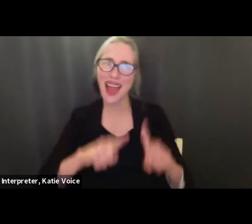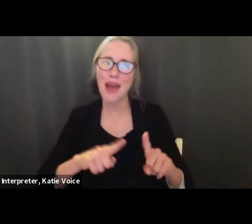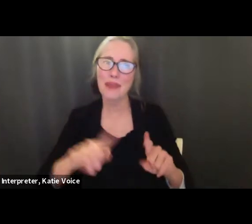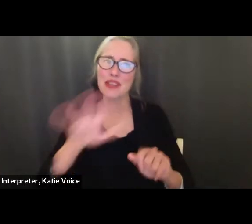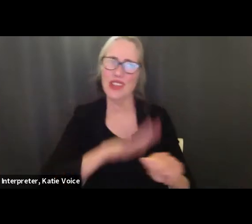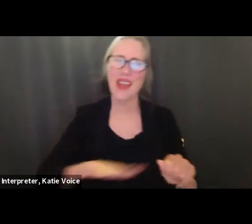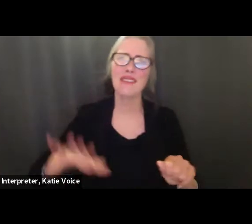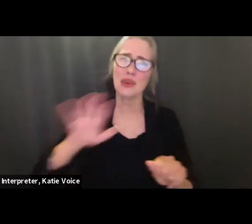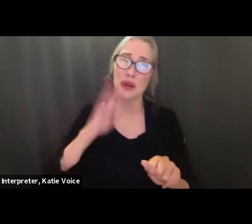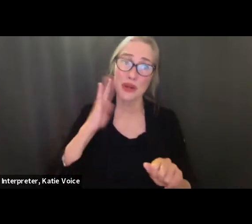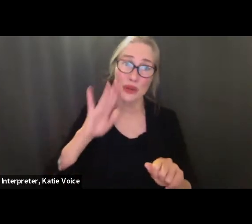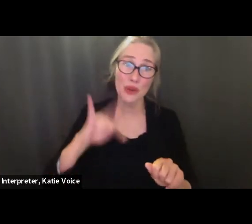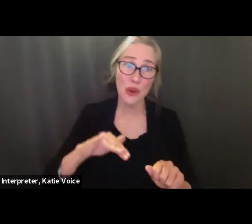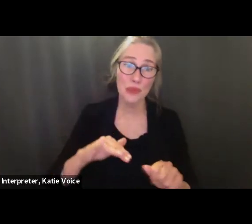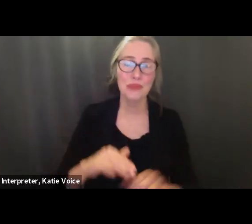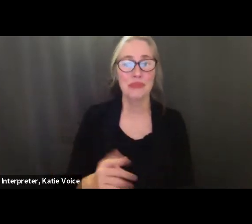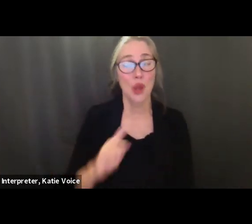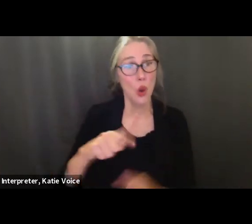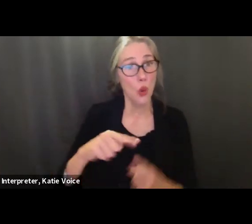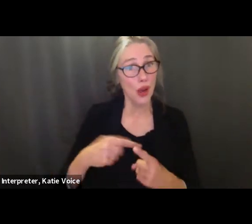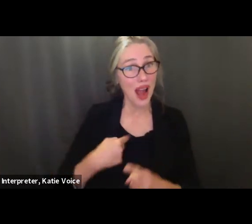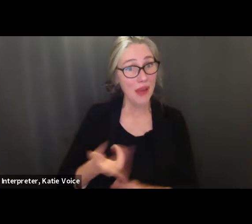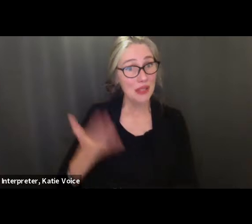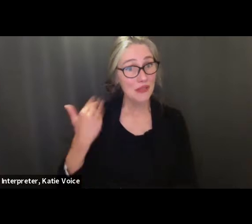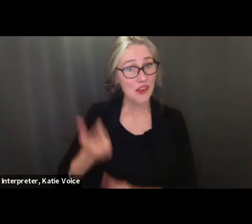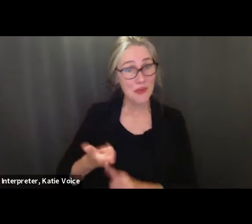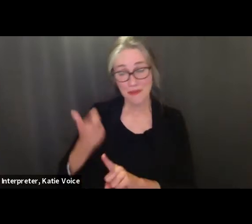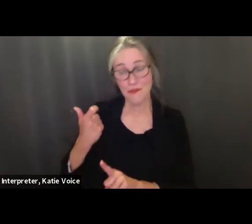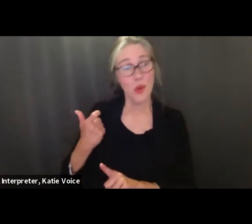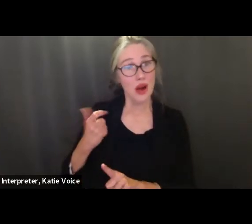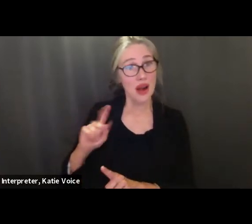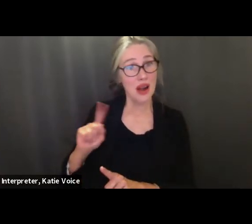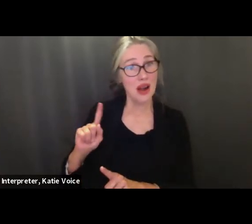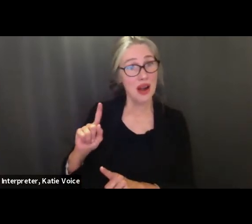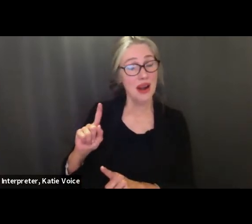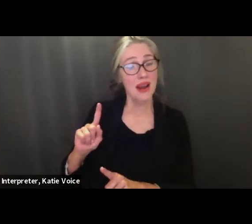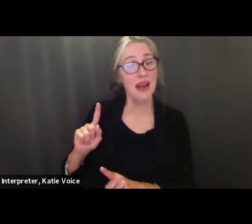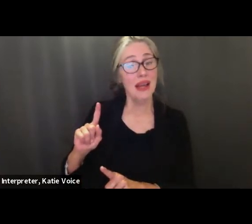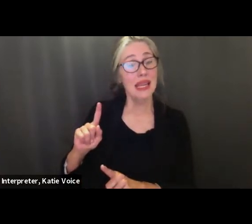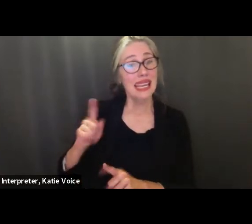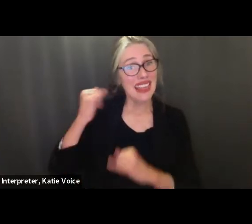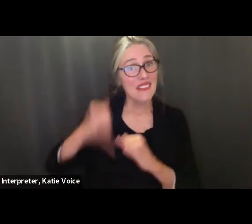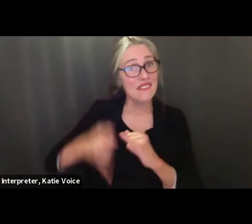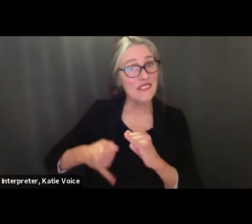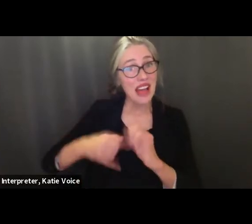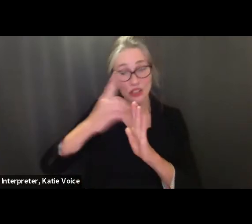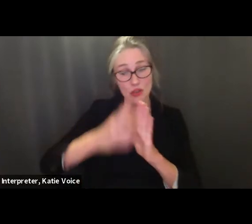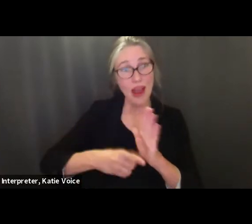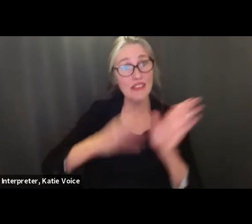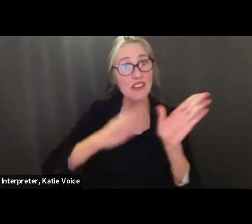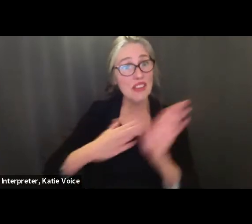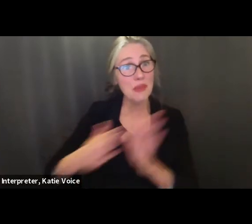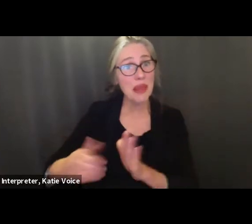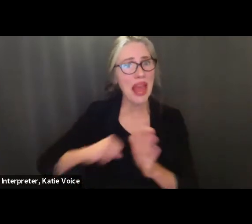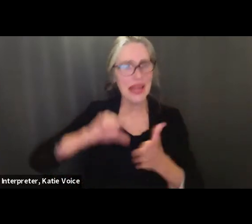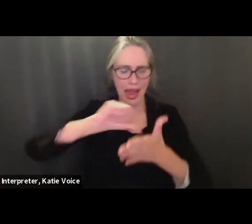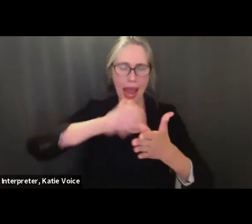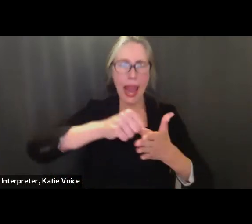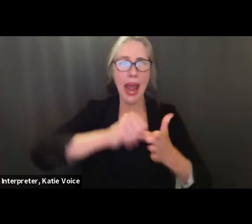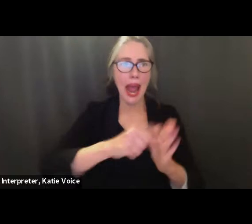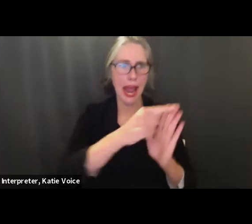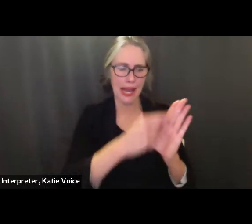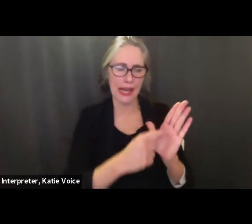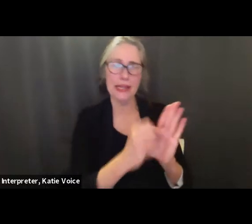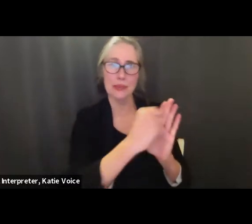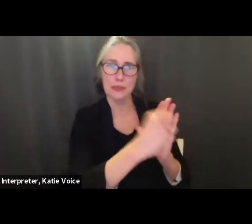I was able to do where I came from before was I actually, in the final draft of the plan, I highlighted